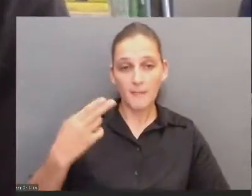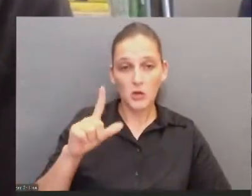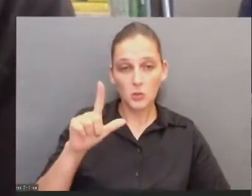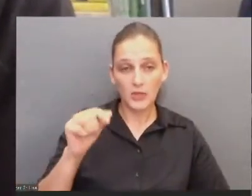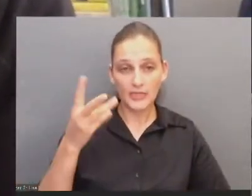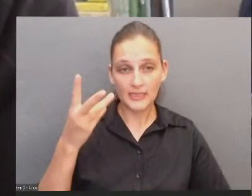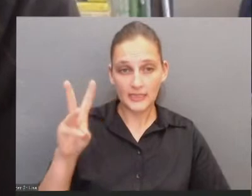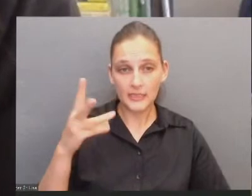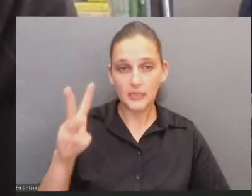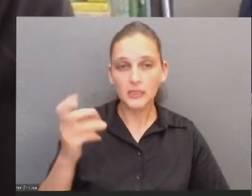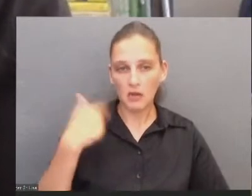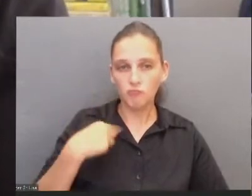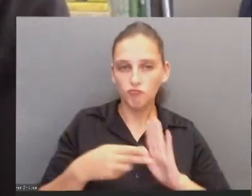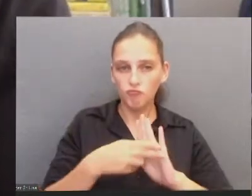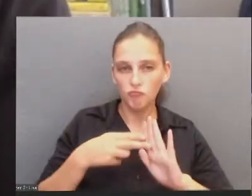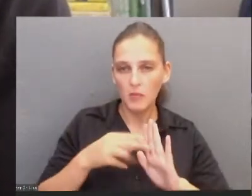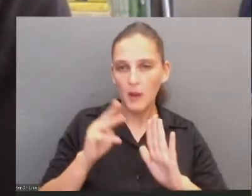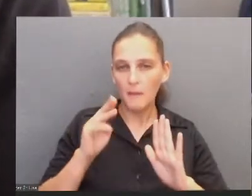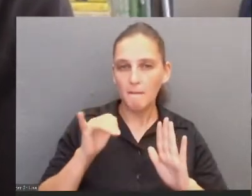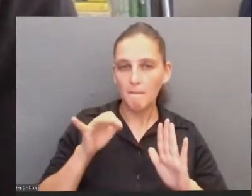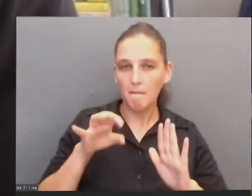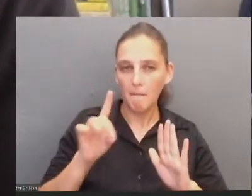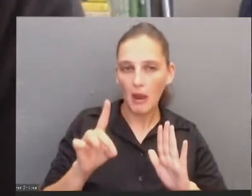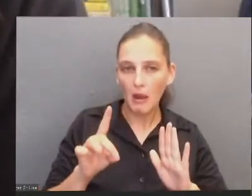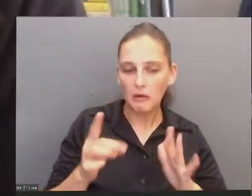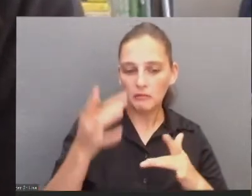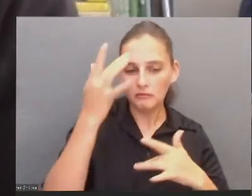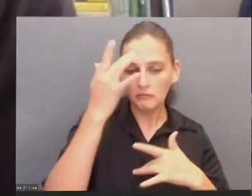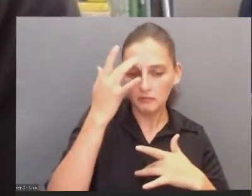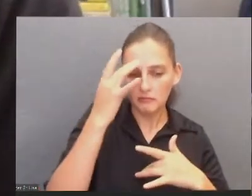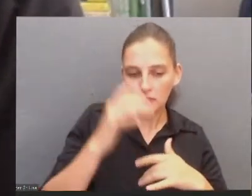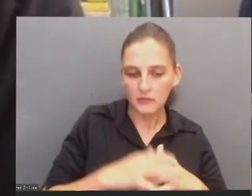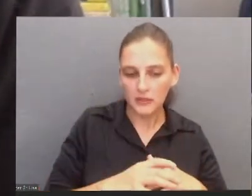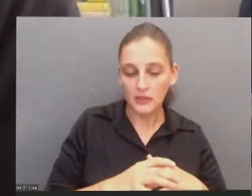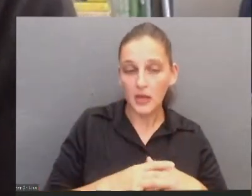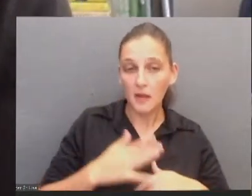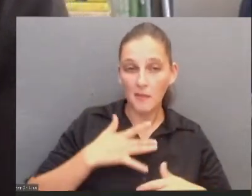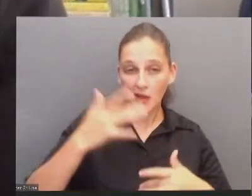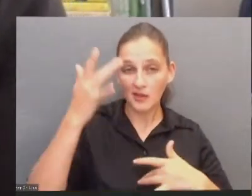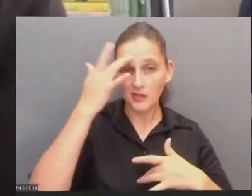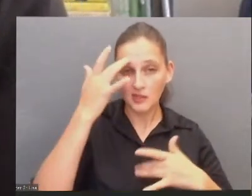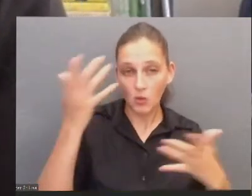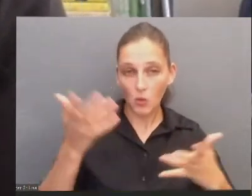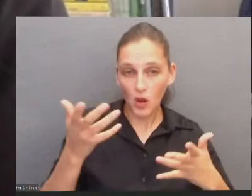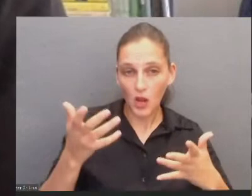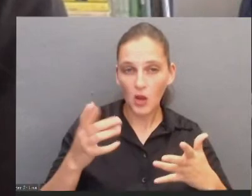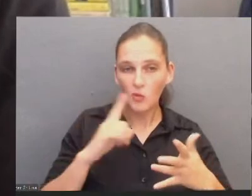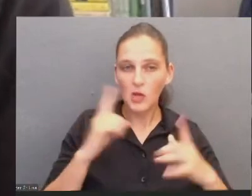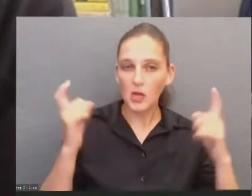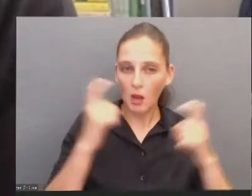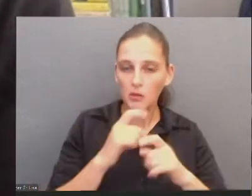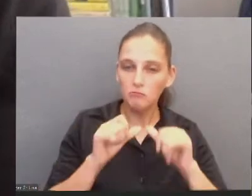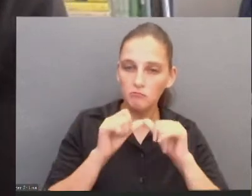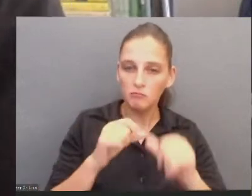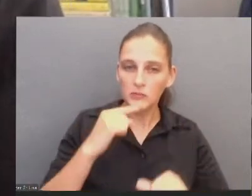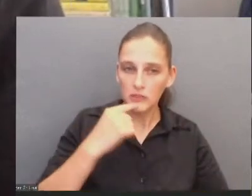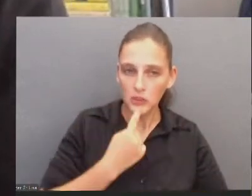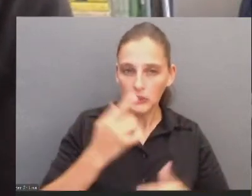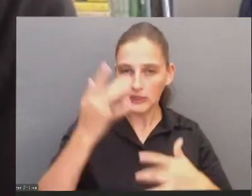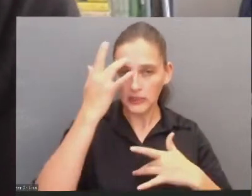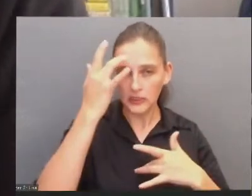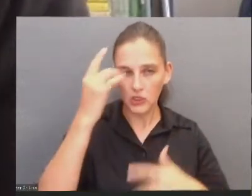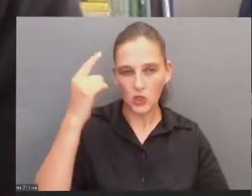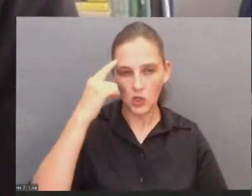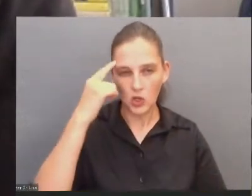with myalgic encephalomyelitis, or ME. This disease is a complex chronic disease. It's a neurological disease according